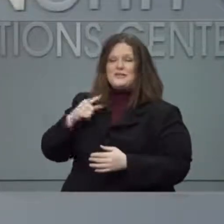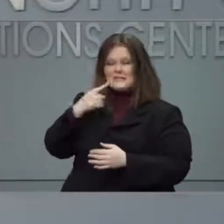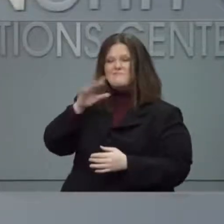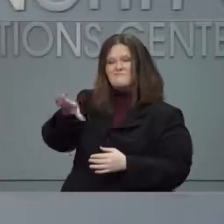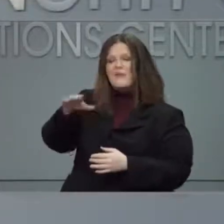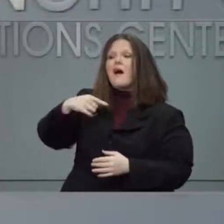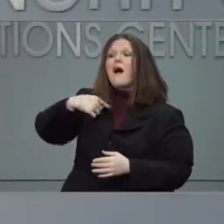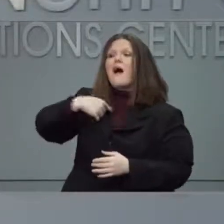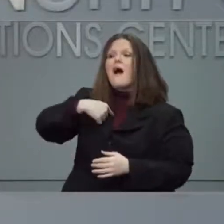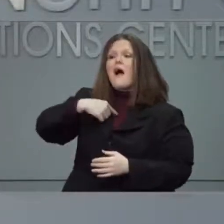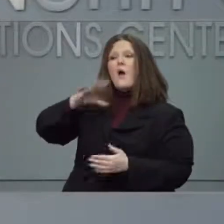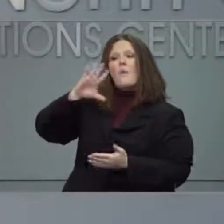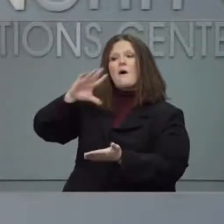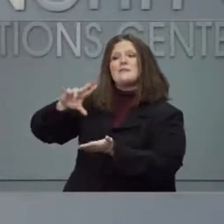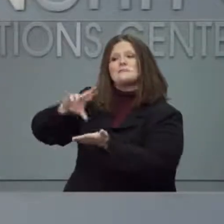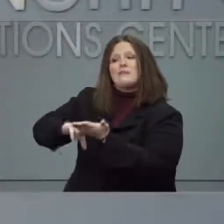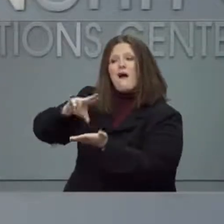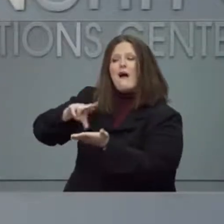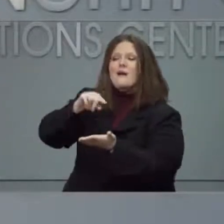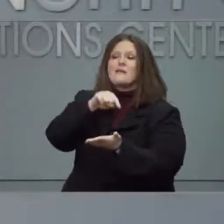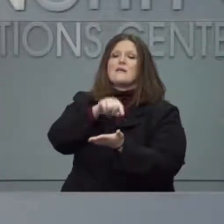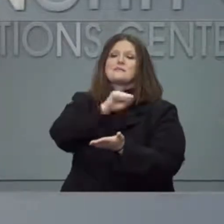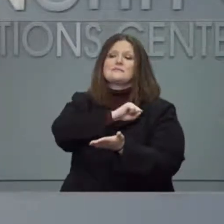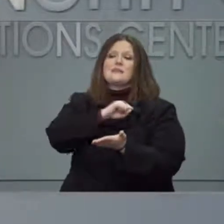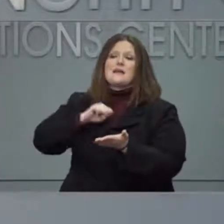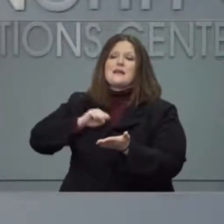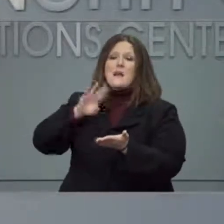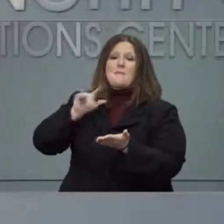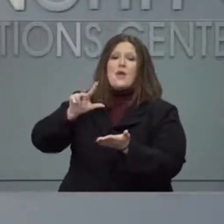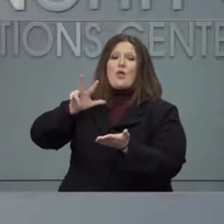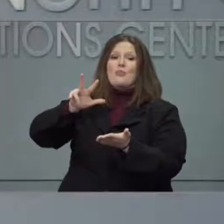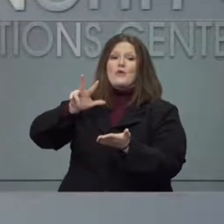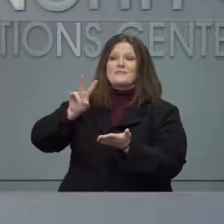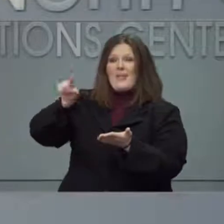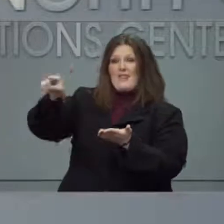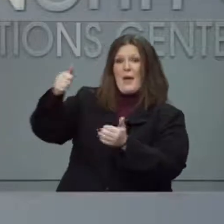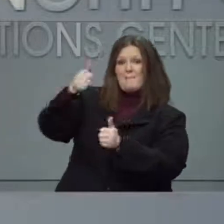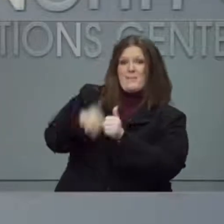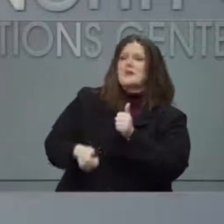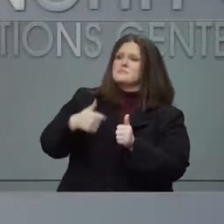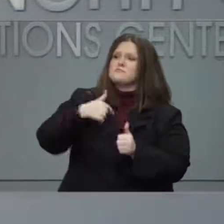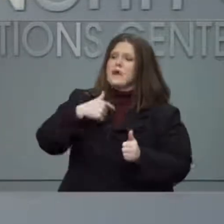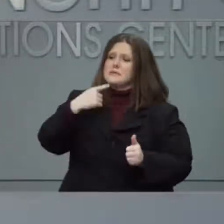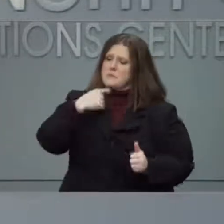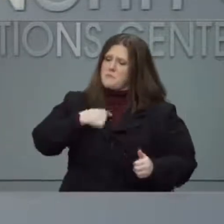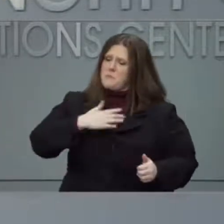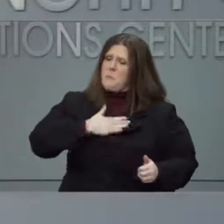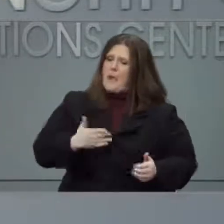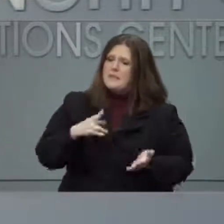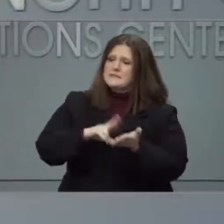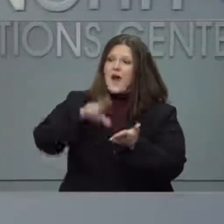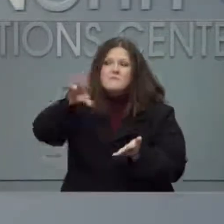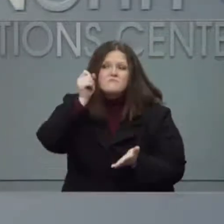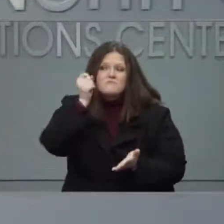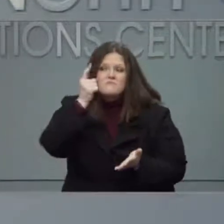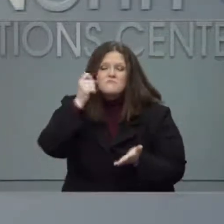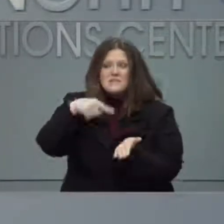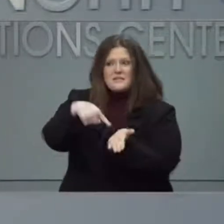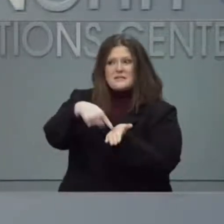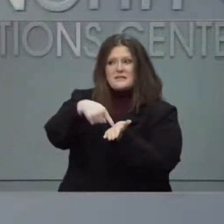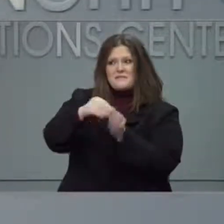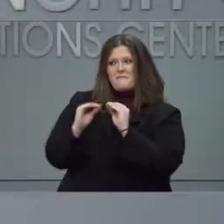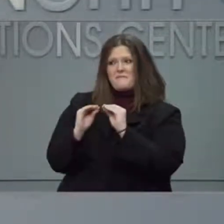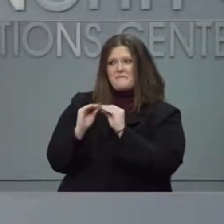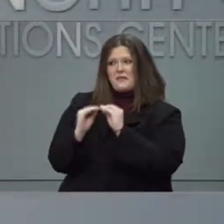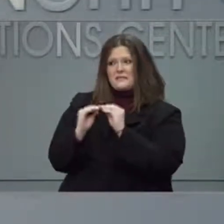bill like Senate Bill 37 that they just passed requiring children to be in the classroom as long as they fixed it